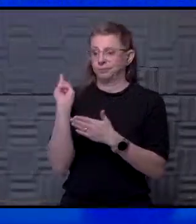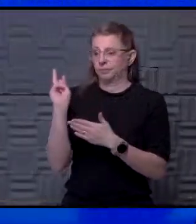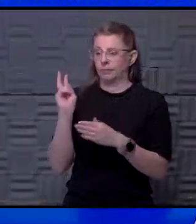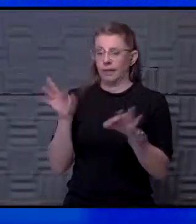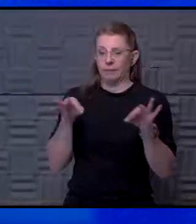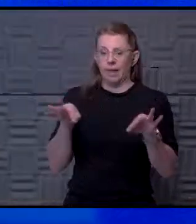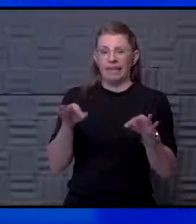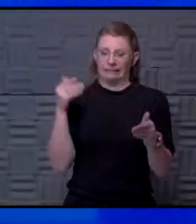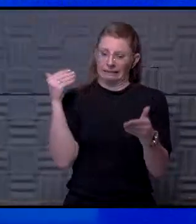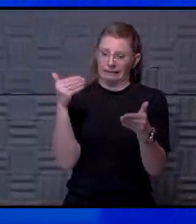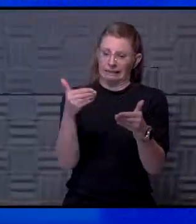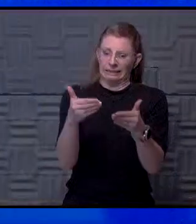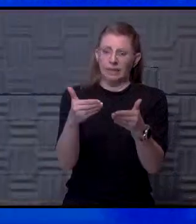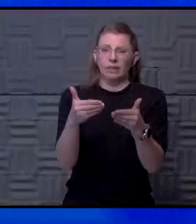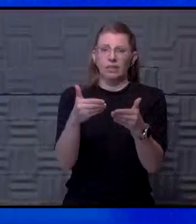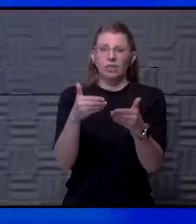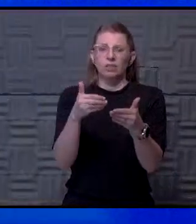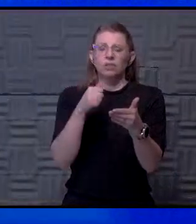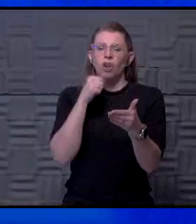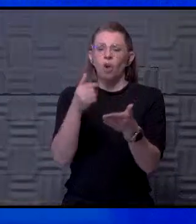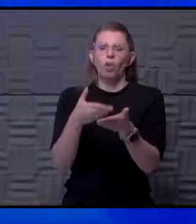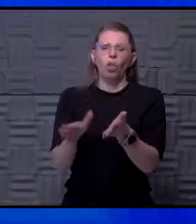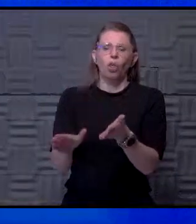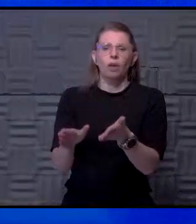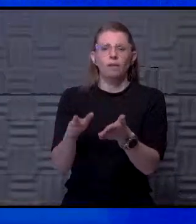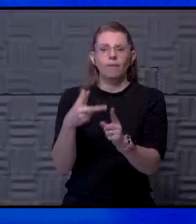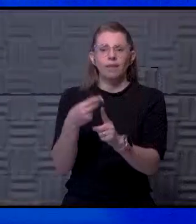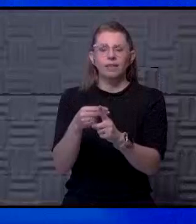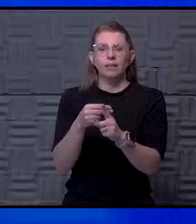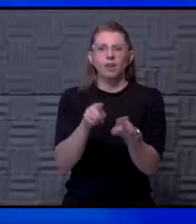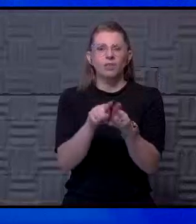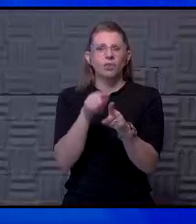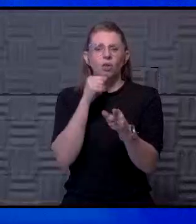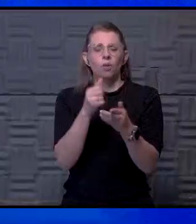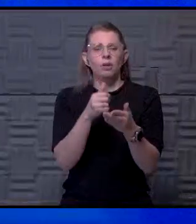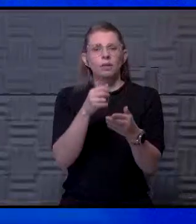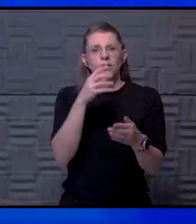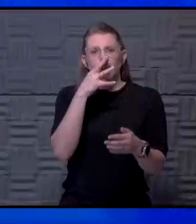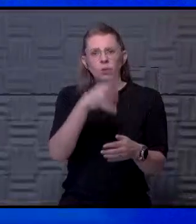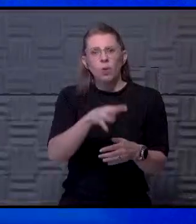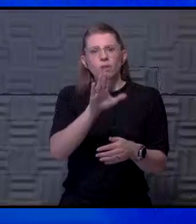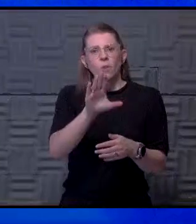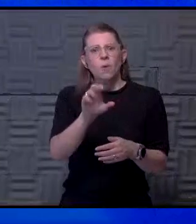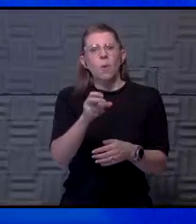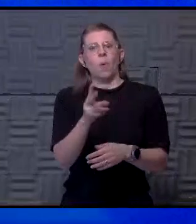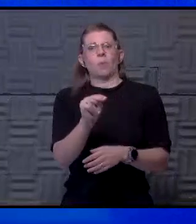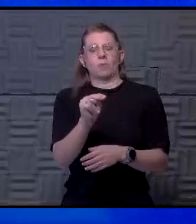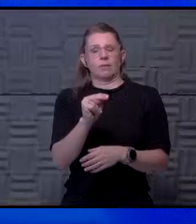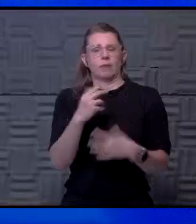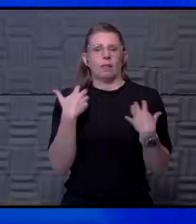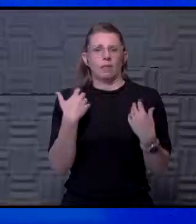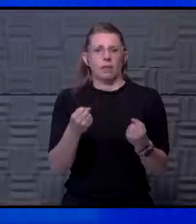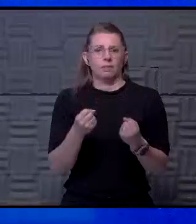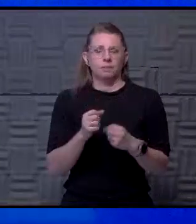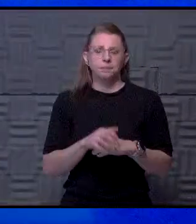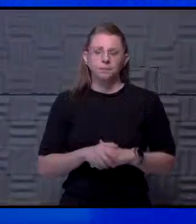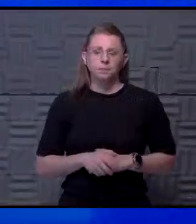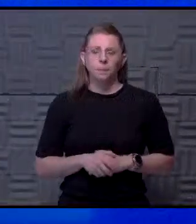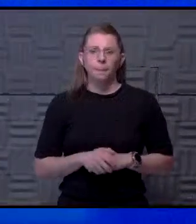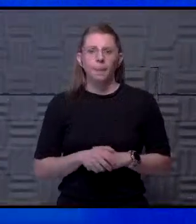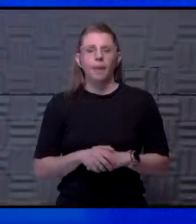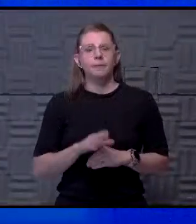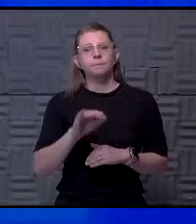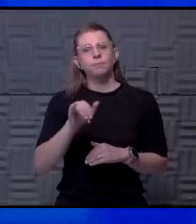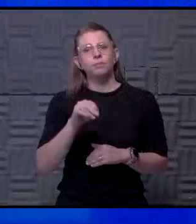goal line. Don't fumble on the vaccine, and don't fumble on your own health, because those two things really really go together. Hey, Jess,